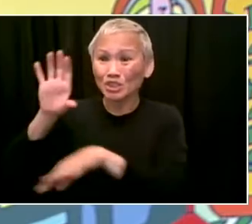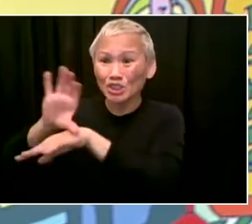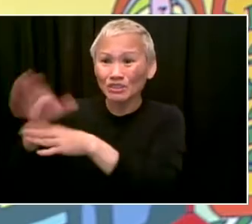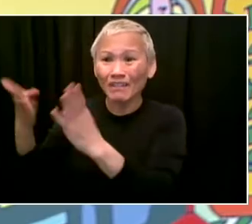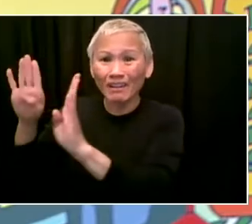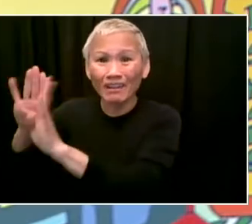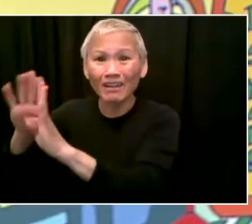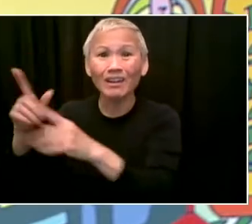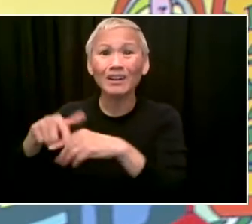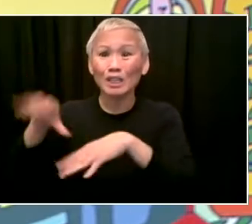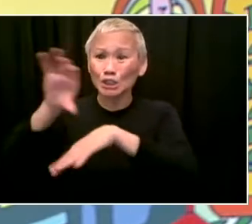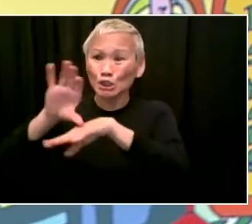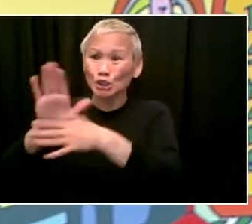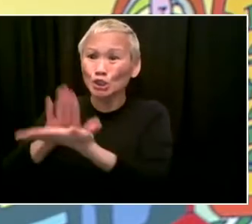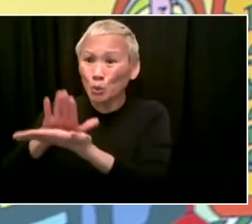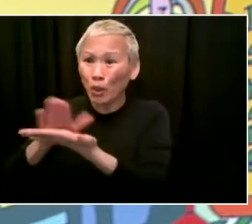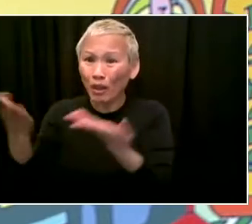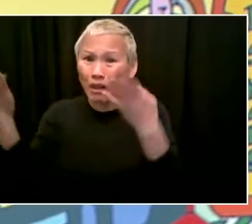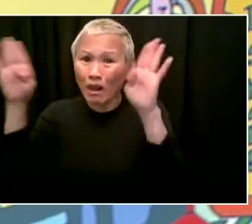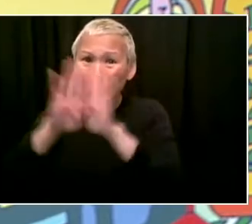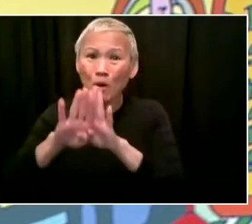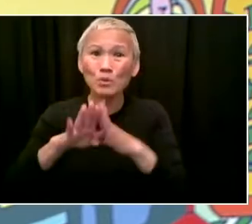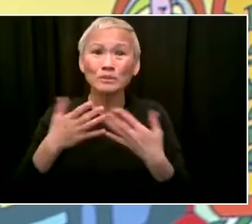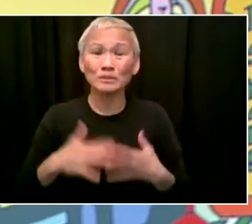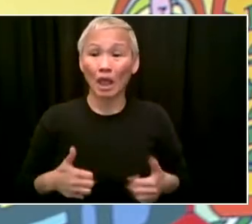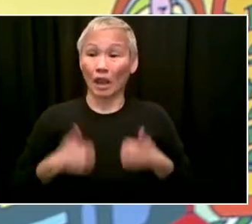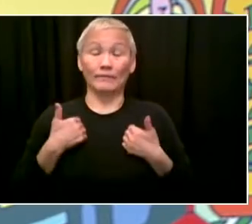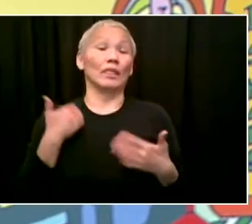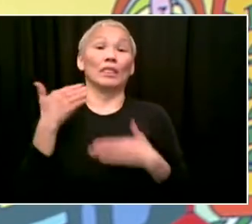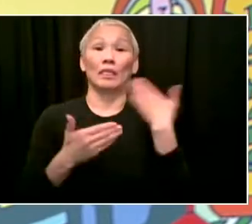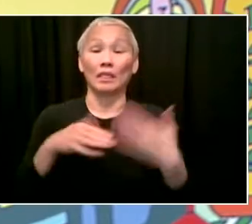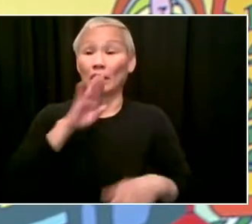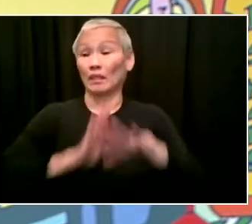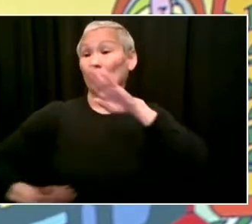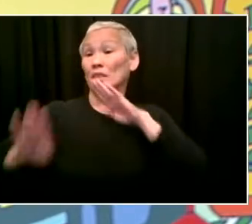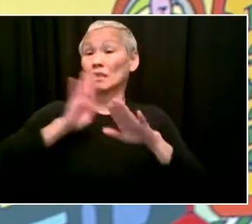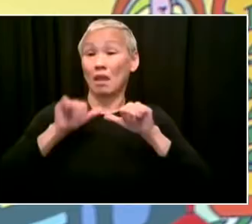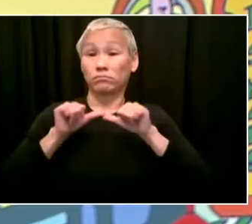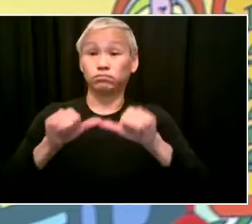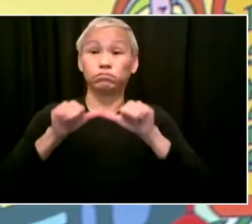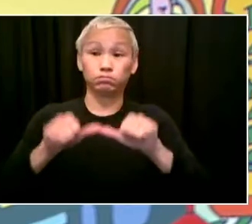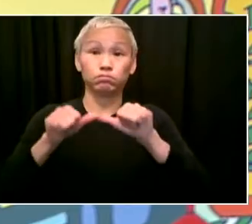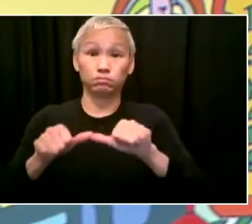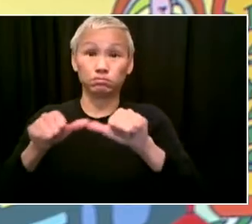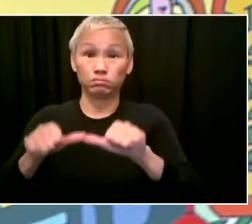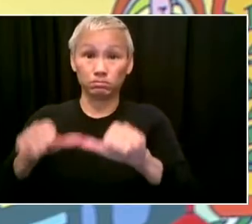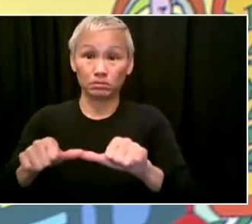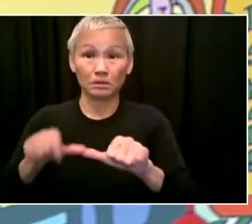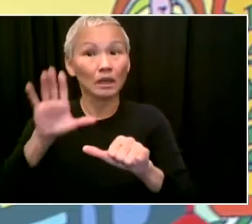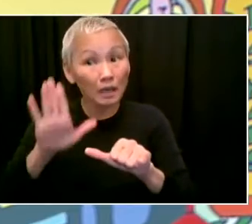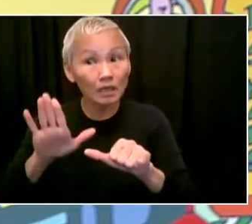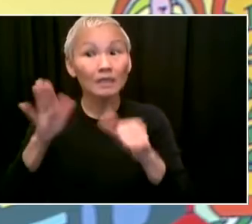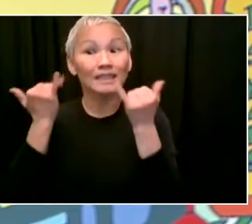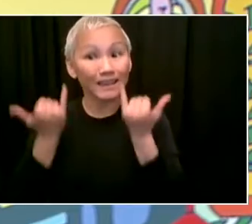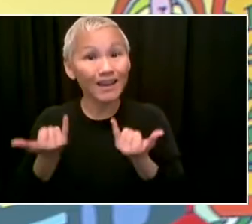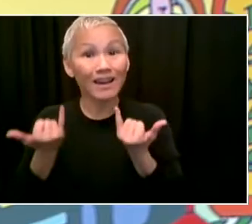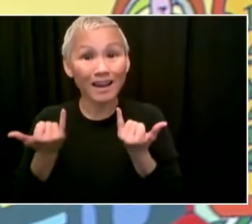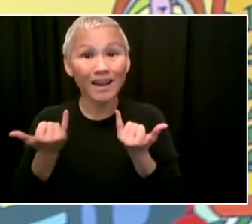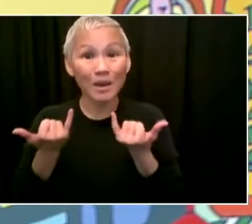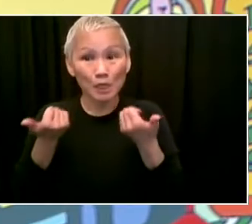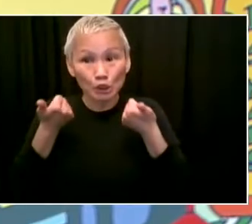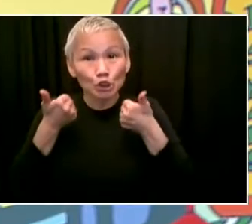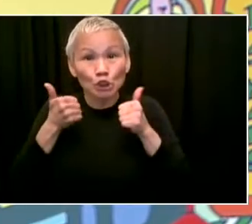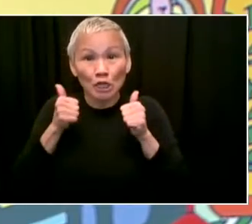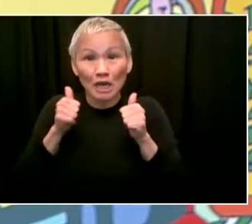disrupted everything. We are still, not shockingly, dealing with the impact of that. But we will come out of this, just like we're showing across the board